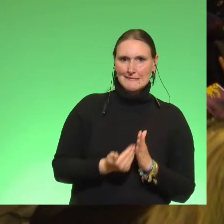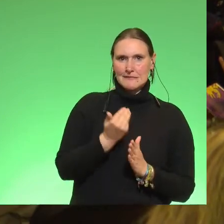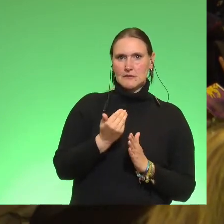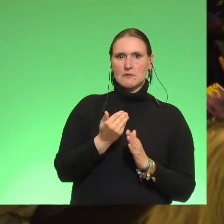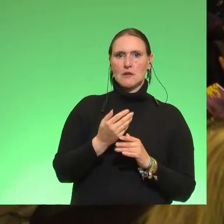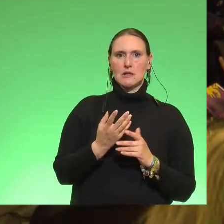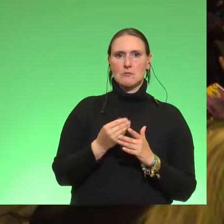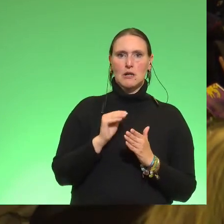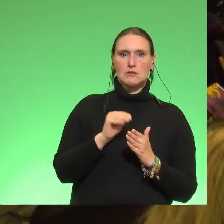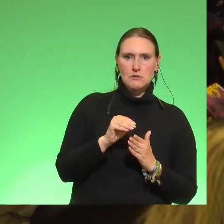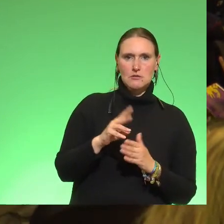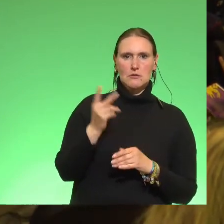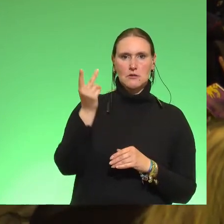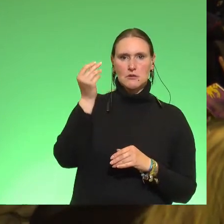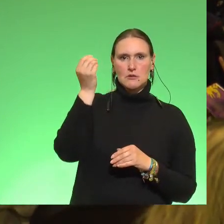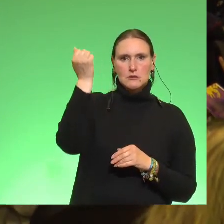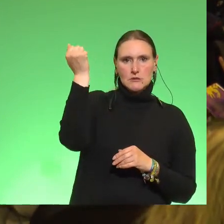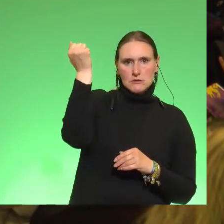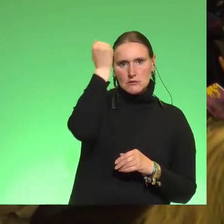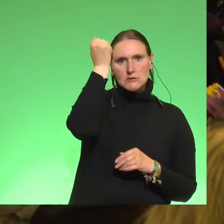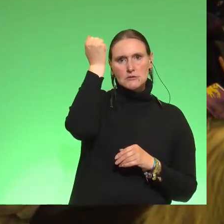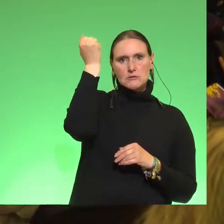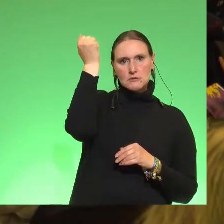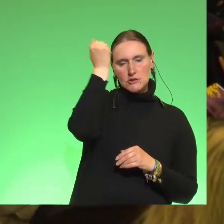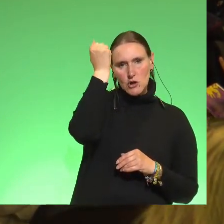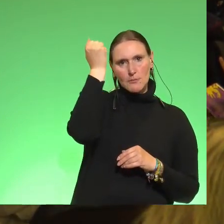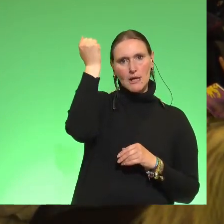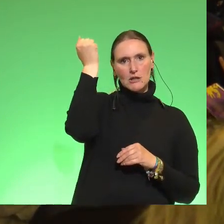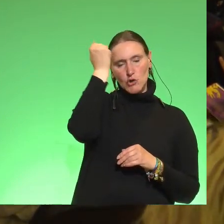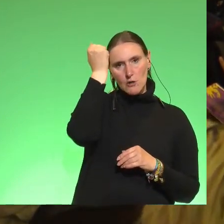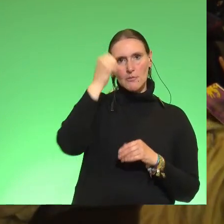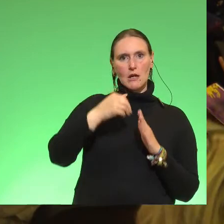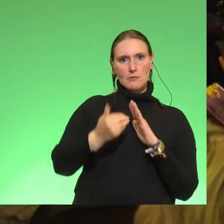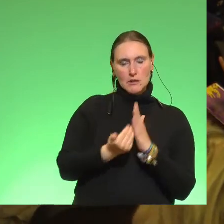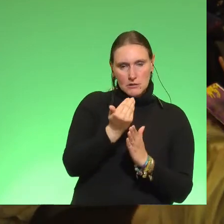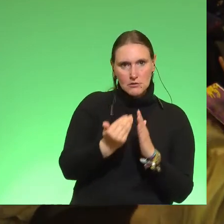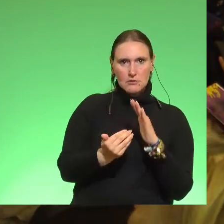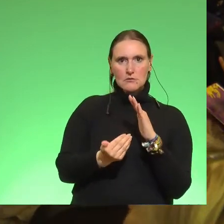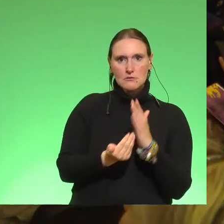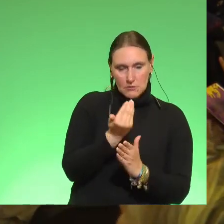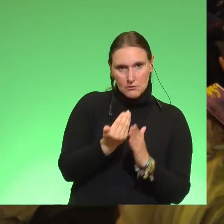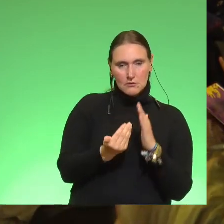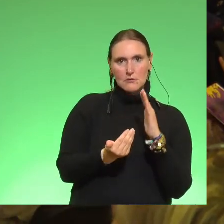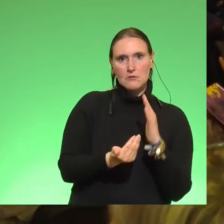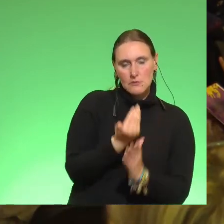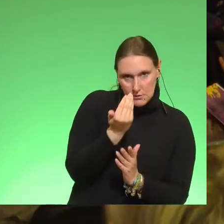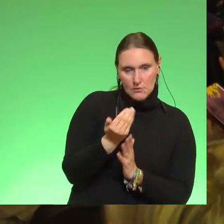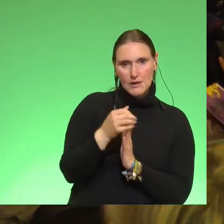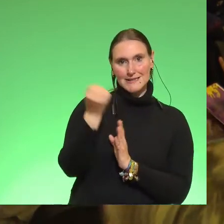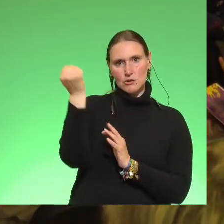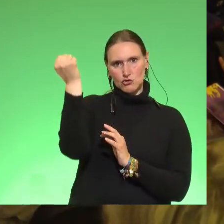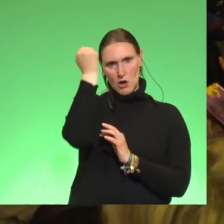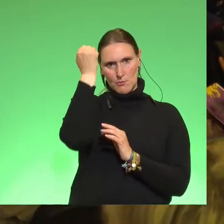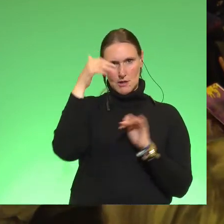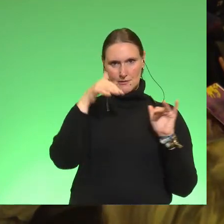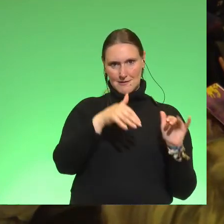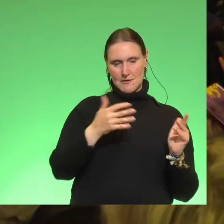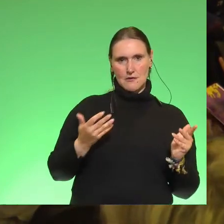yeah? Consciously, unconsciously. The trauma is reiterated and reiterated through the language, certainly when those